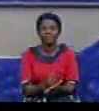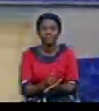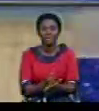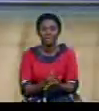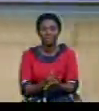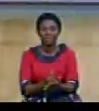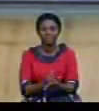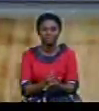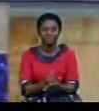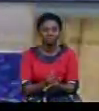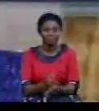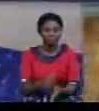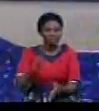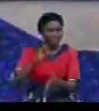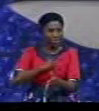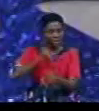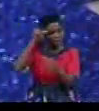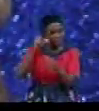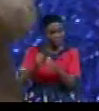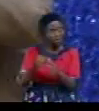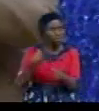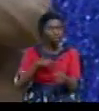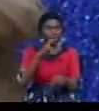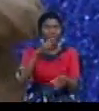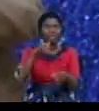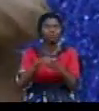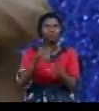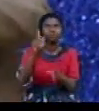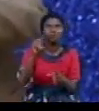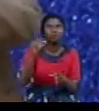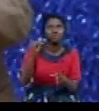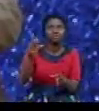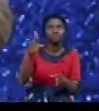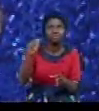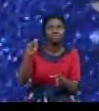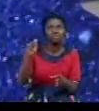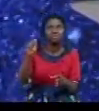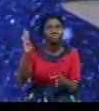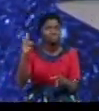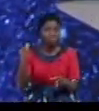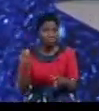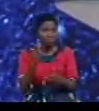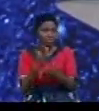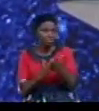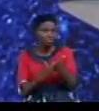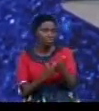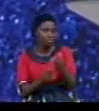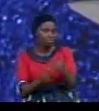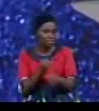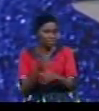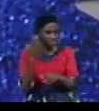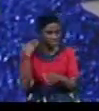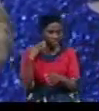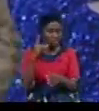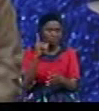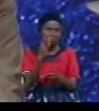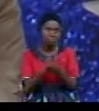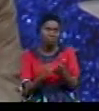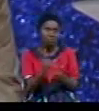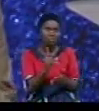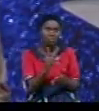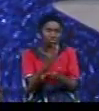uh in taraba some years ago now there was you know somebody I think 23 years of age